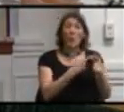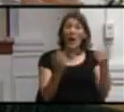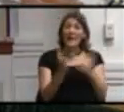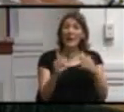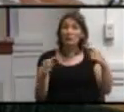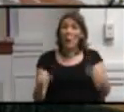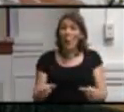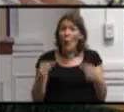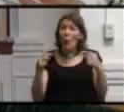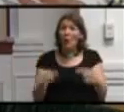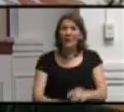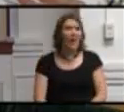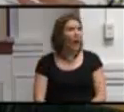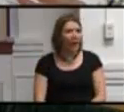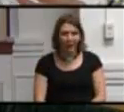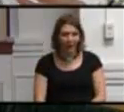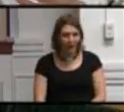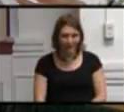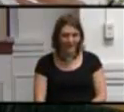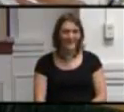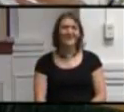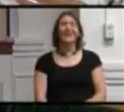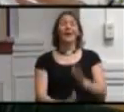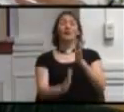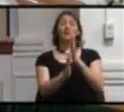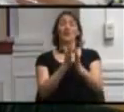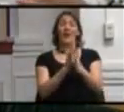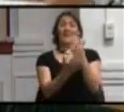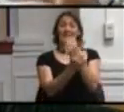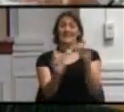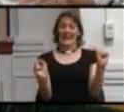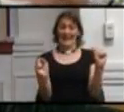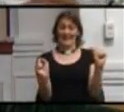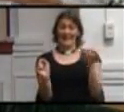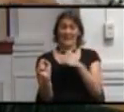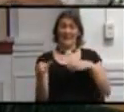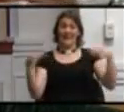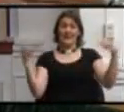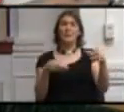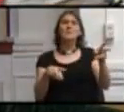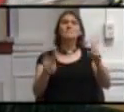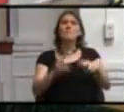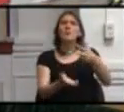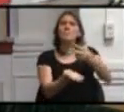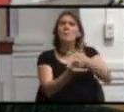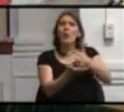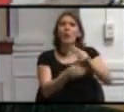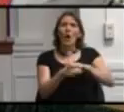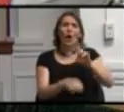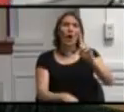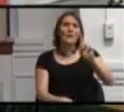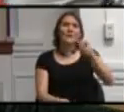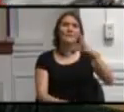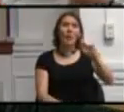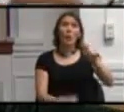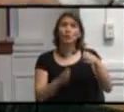You don't want to do the roller? No. So traffic safety considered parking on Depot